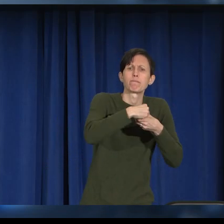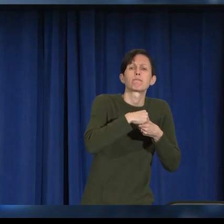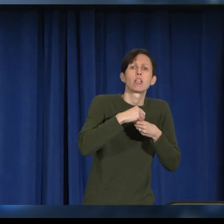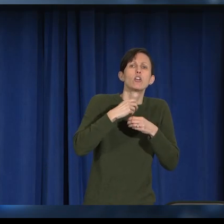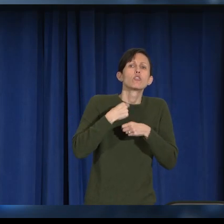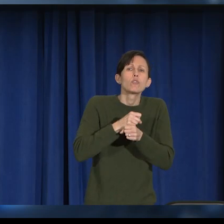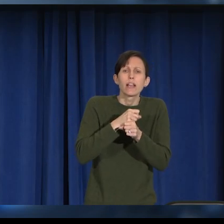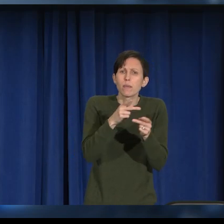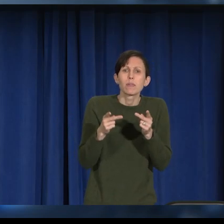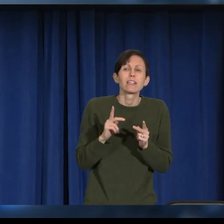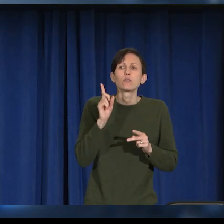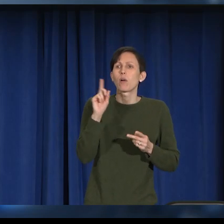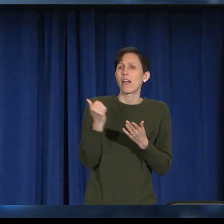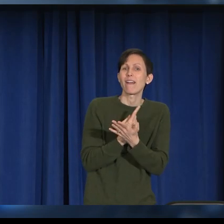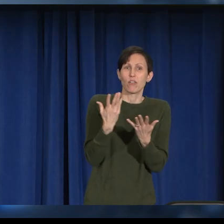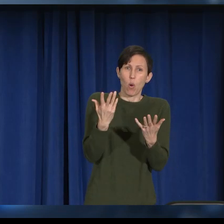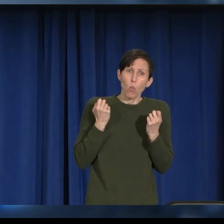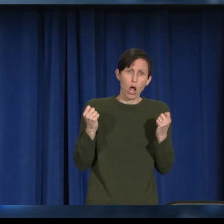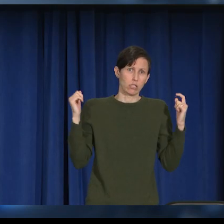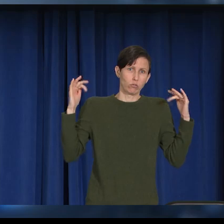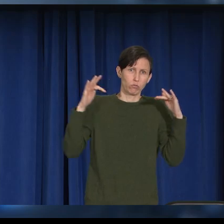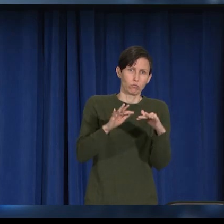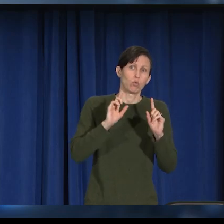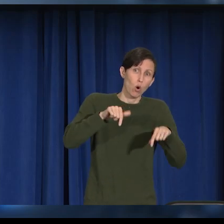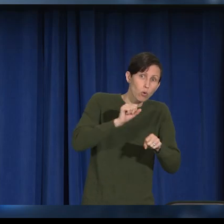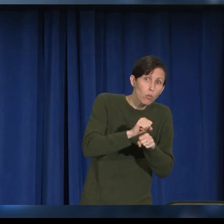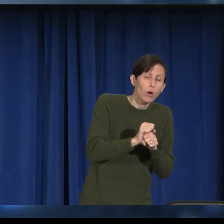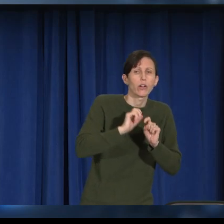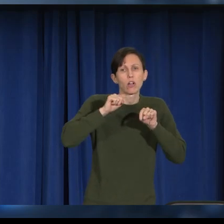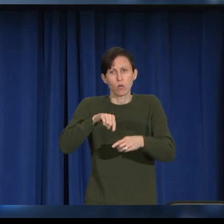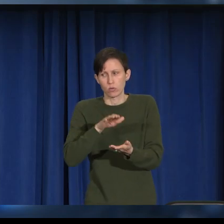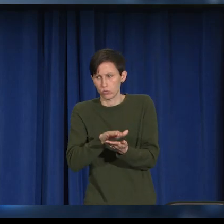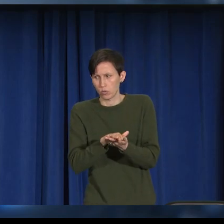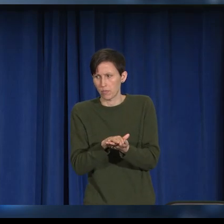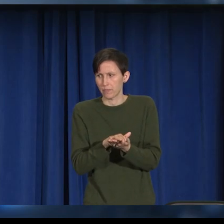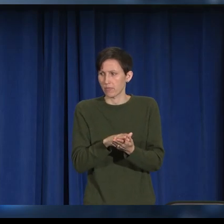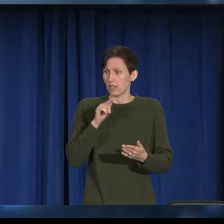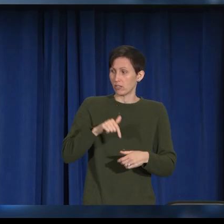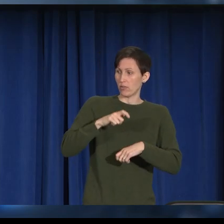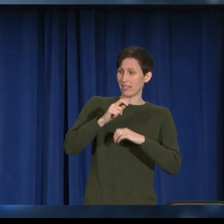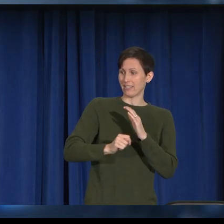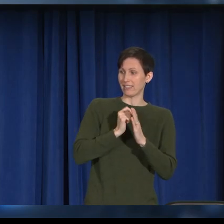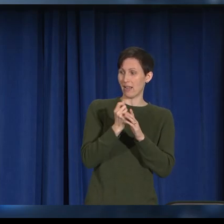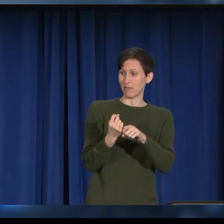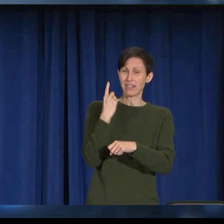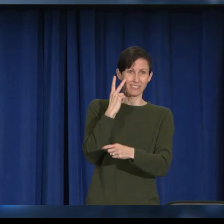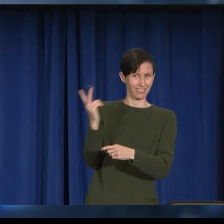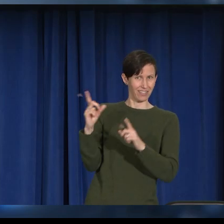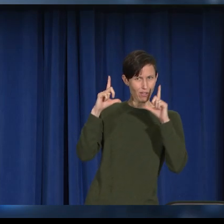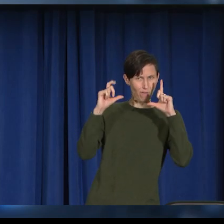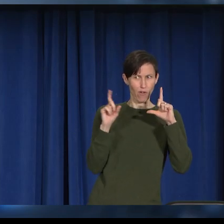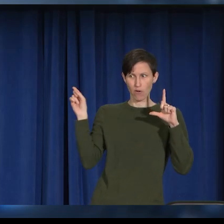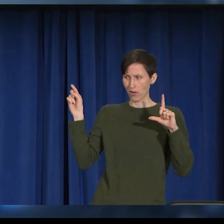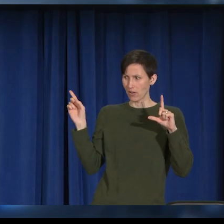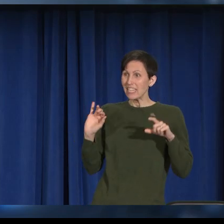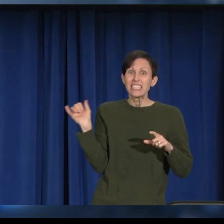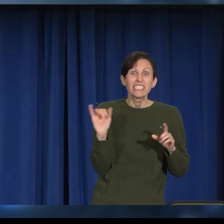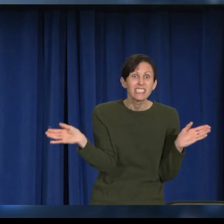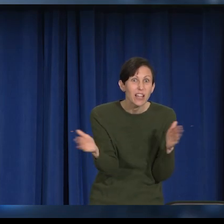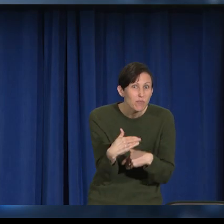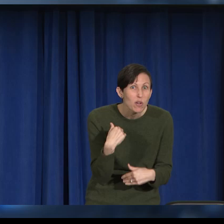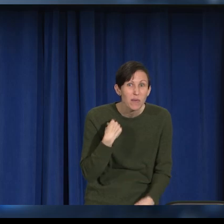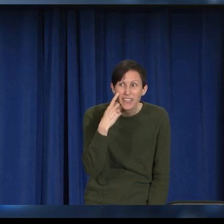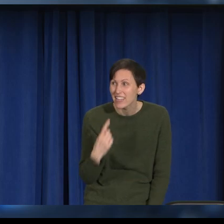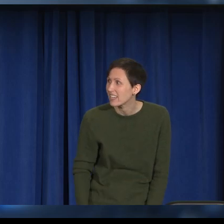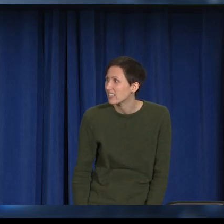wants to come to work. I think that's really important. So this time last year, you can see there's a photo. It's the same room almost.